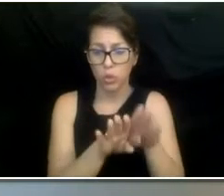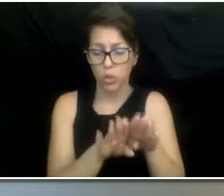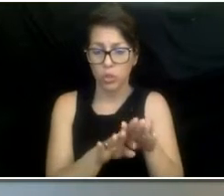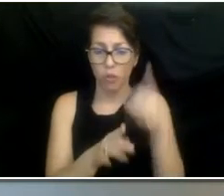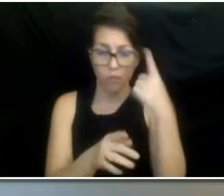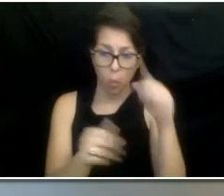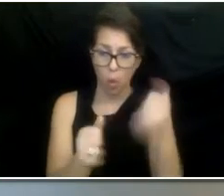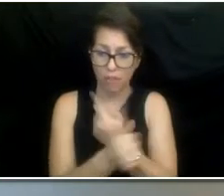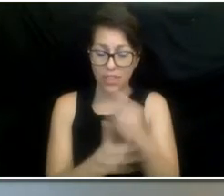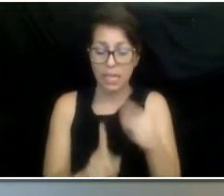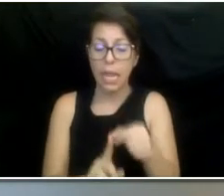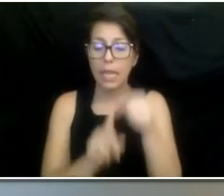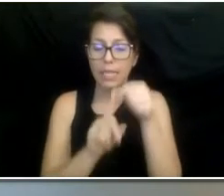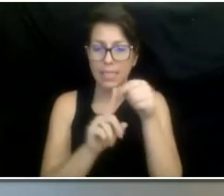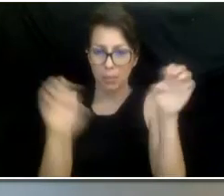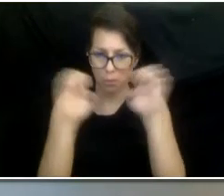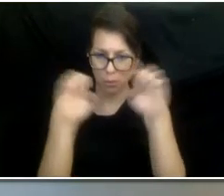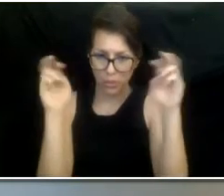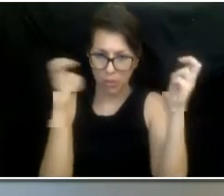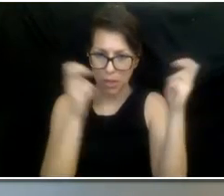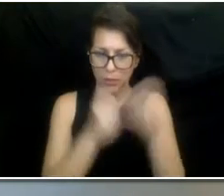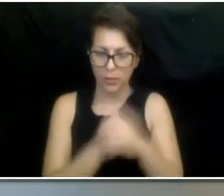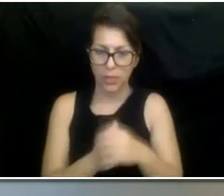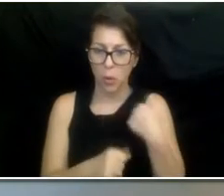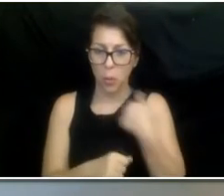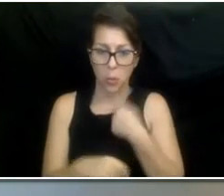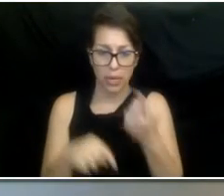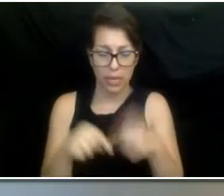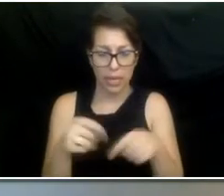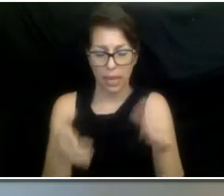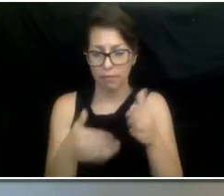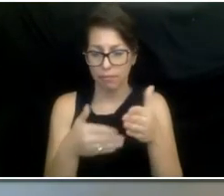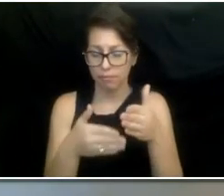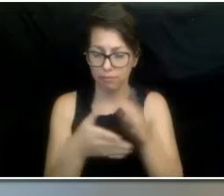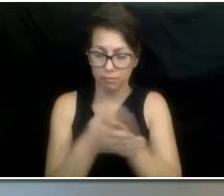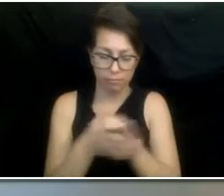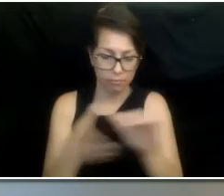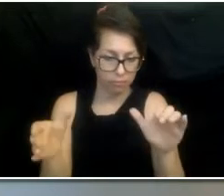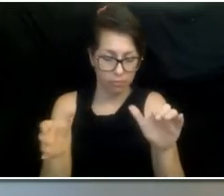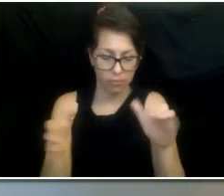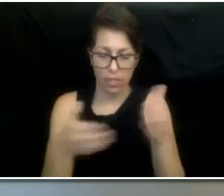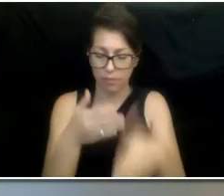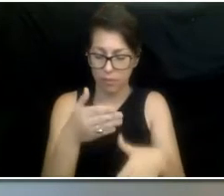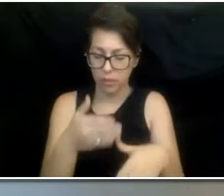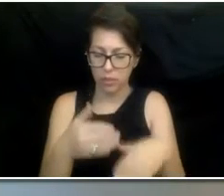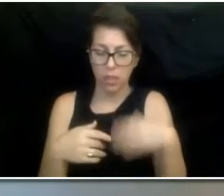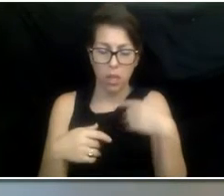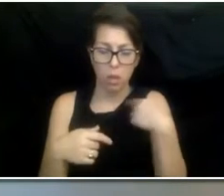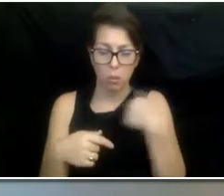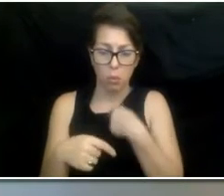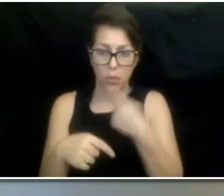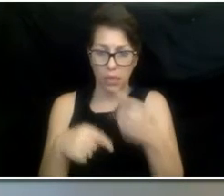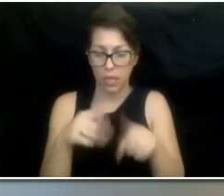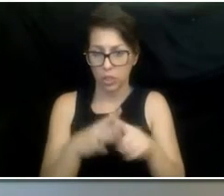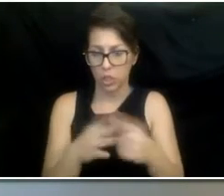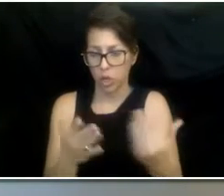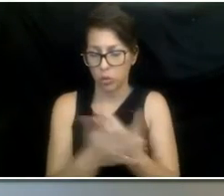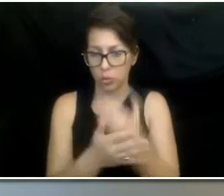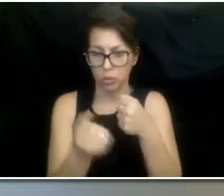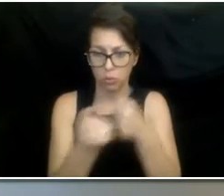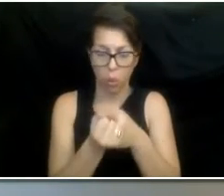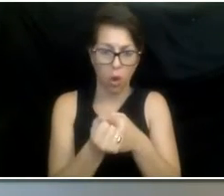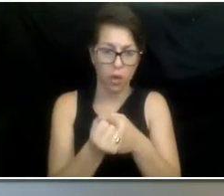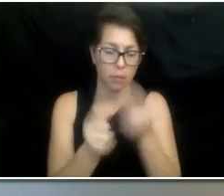helping some of the most vulnerable so we look to you in these situations to help us to get the courts moving